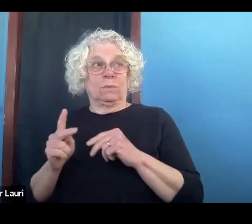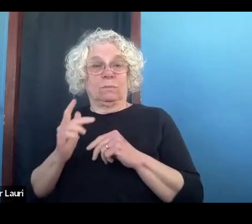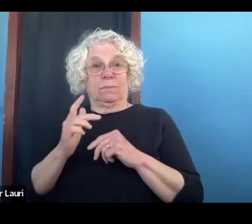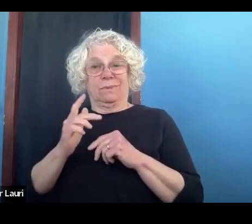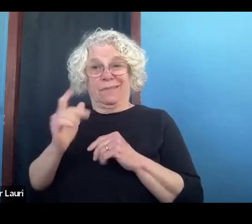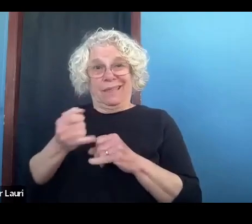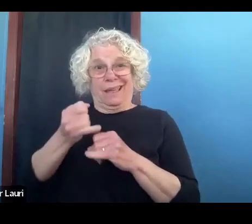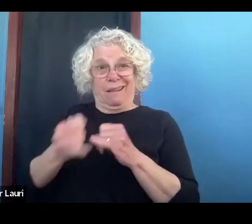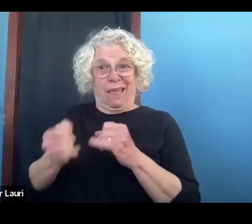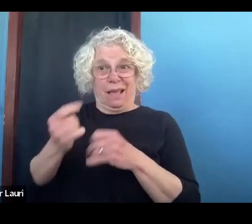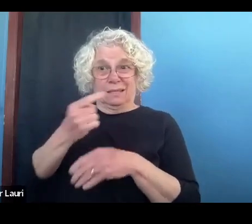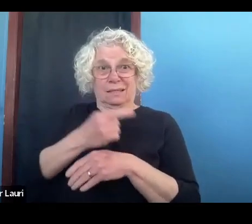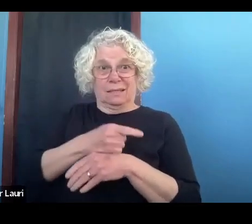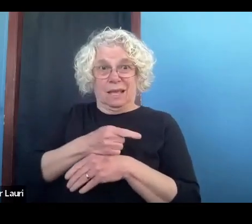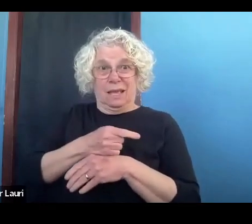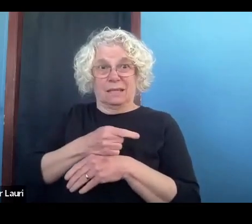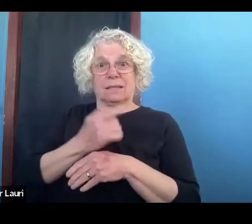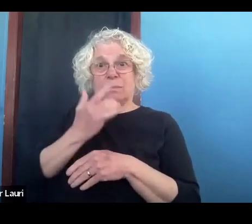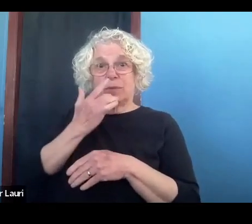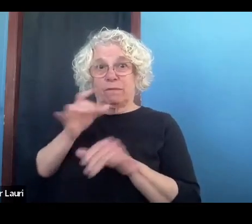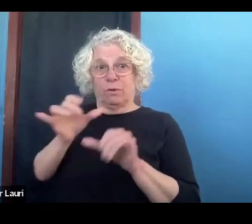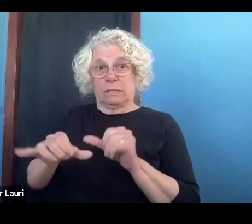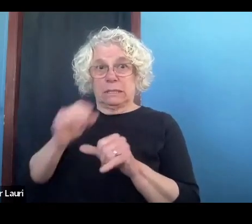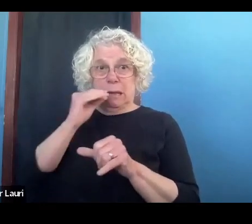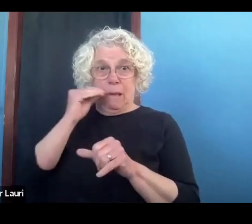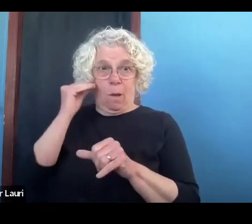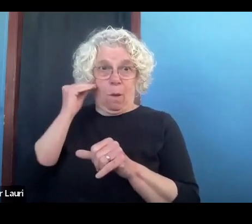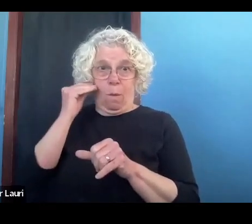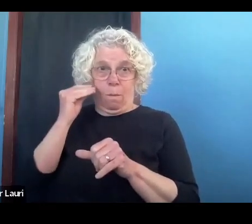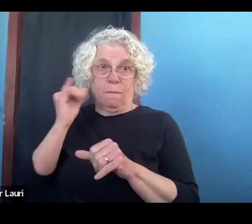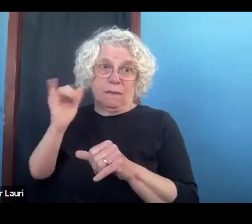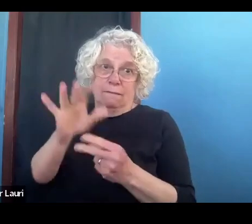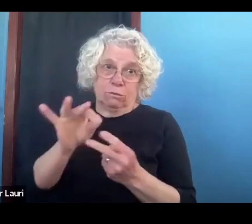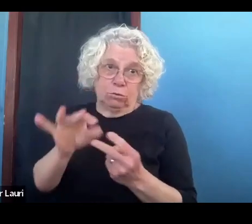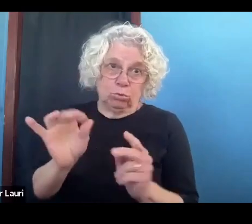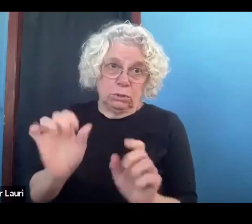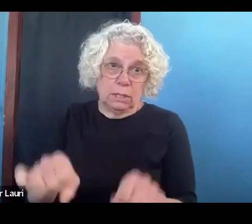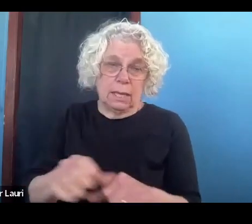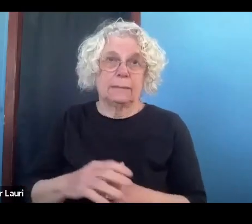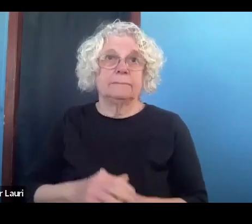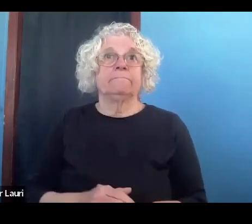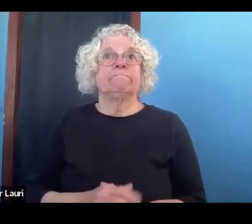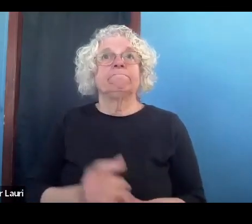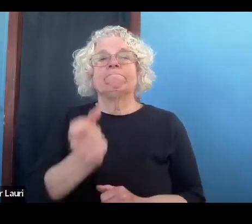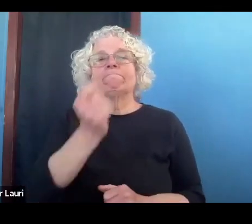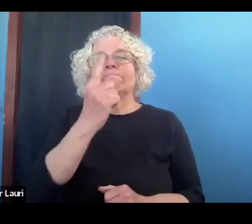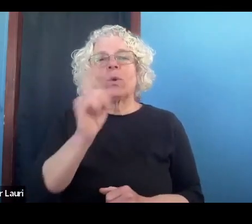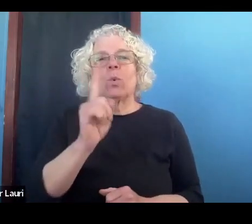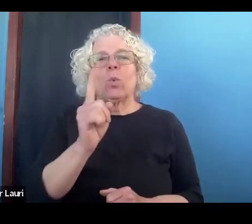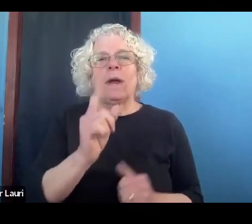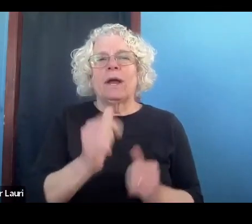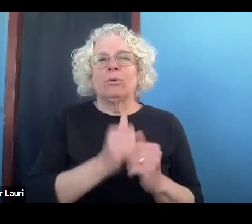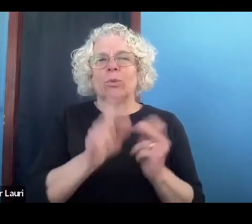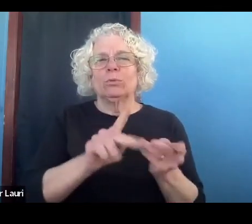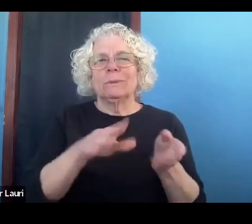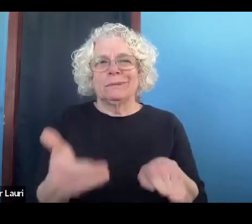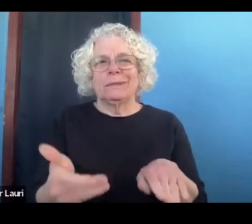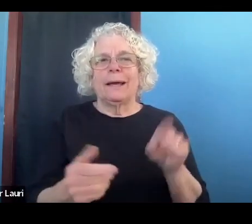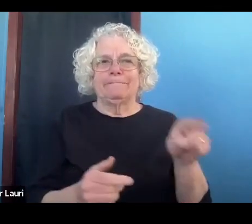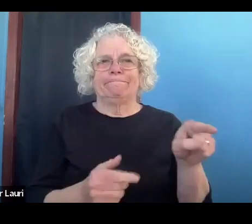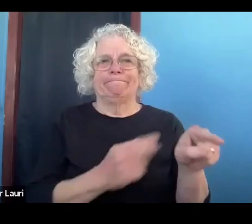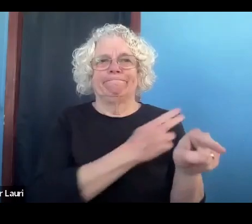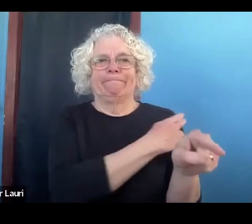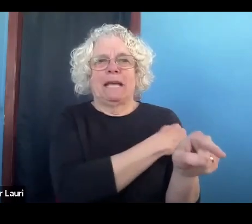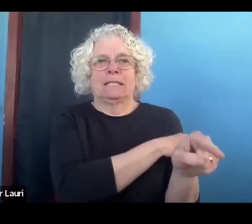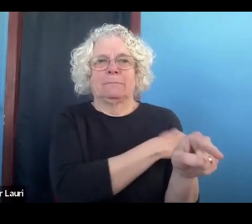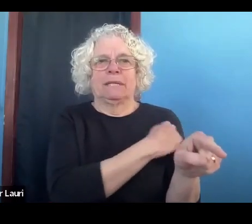final days in their own home if given the option. However, most people die in the hospital. In fact,